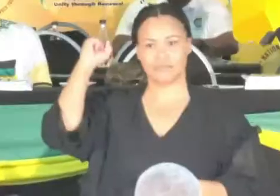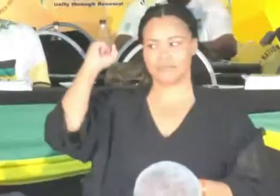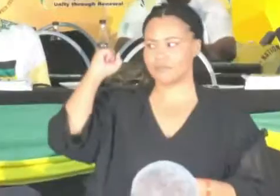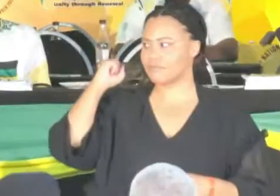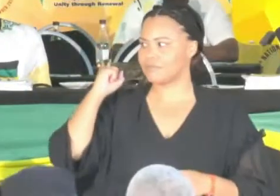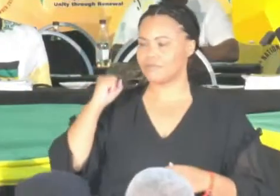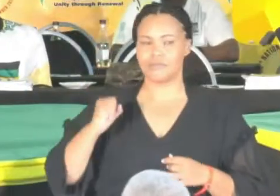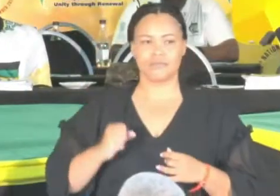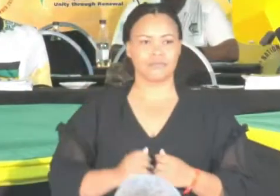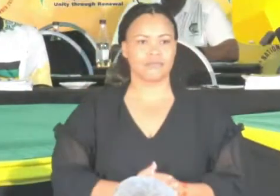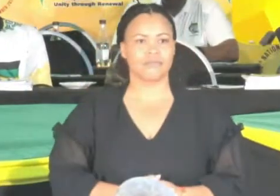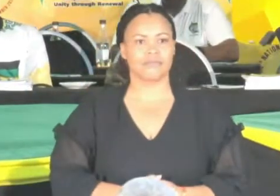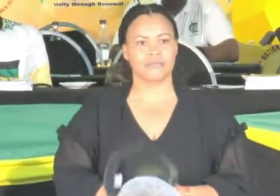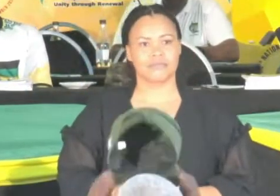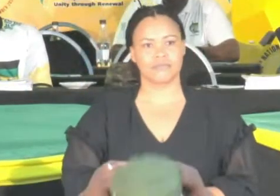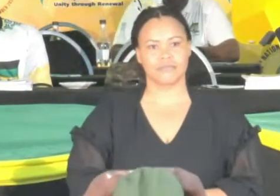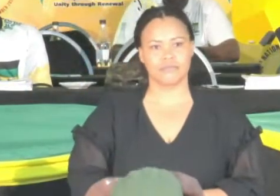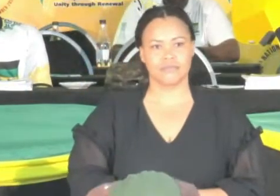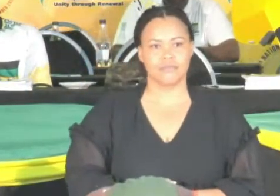Amandla.